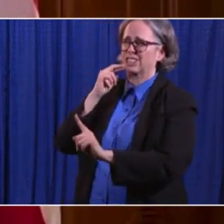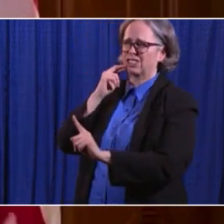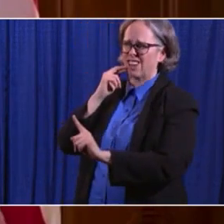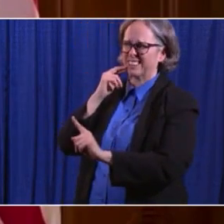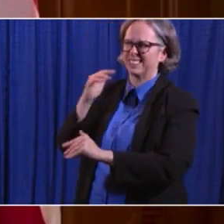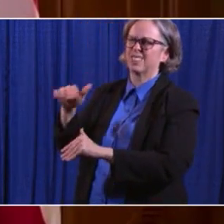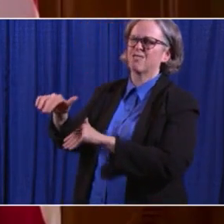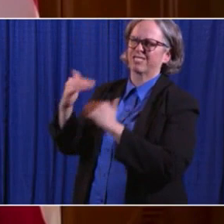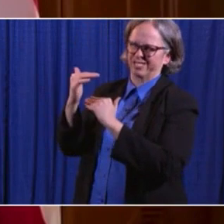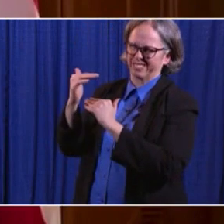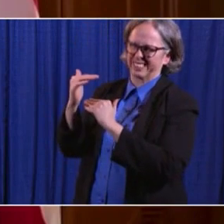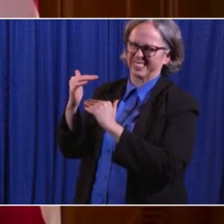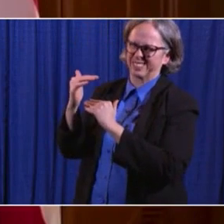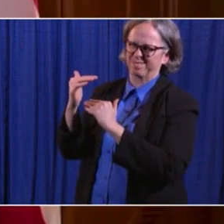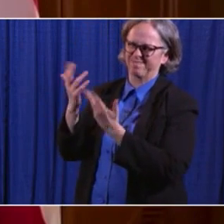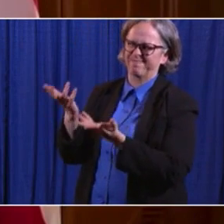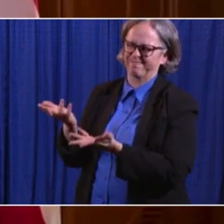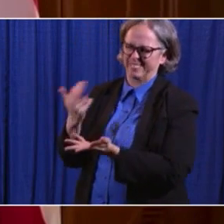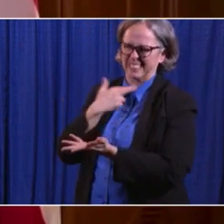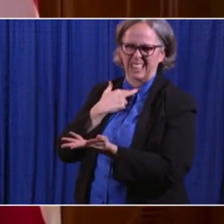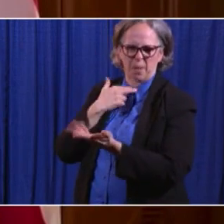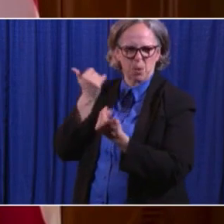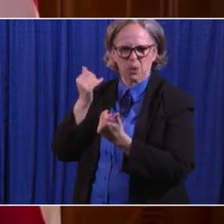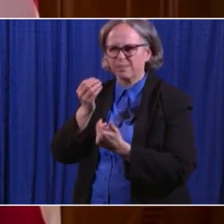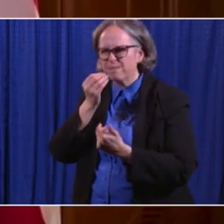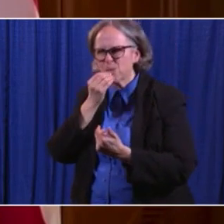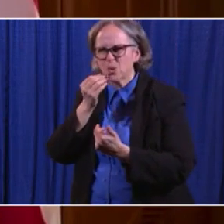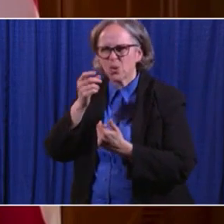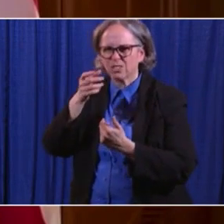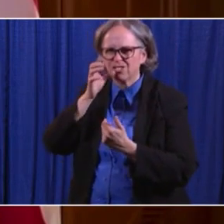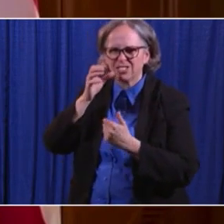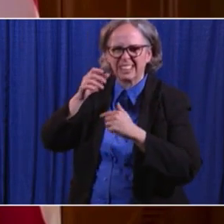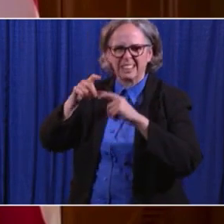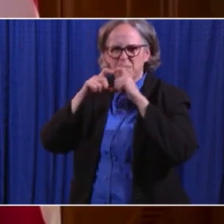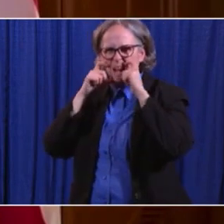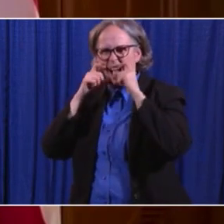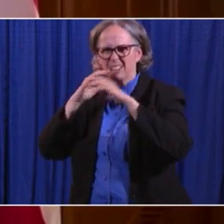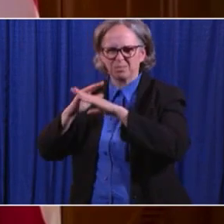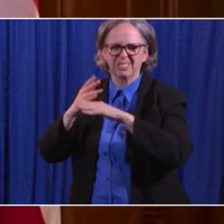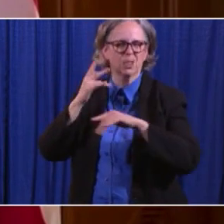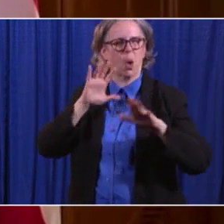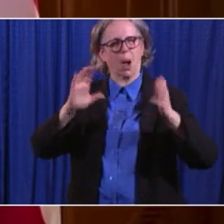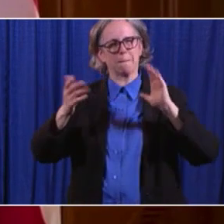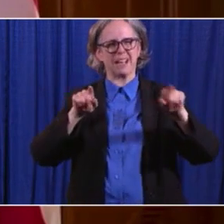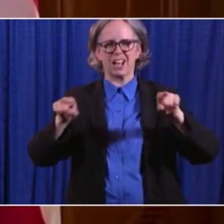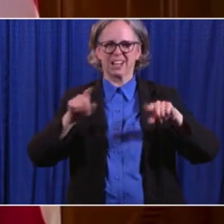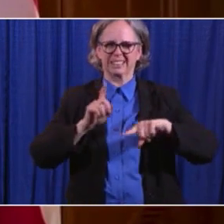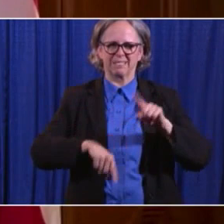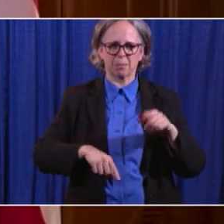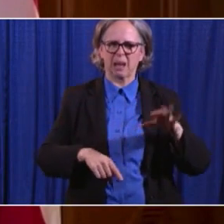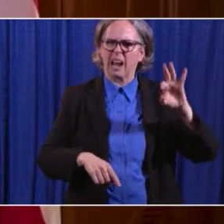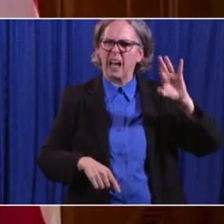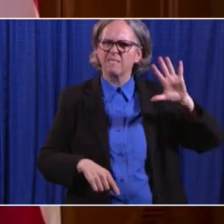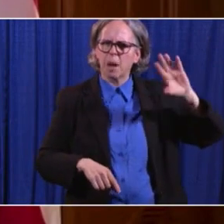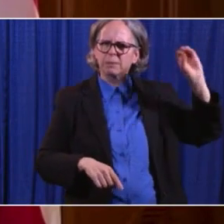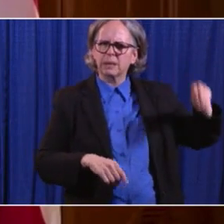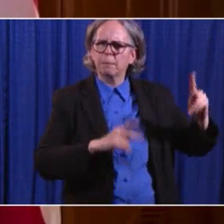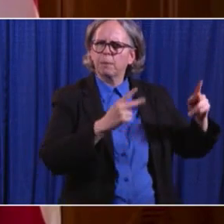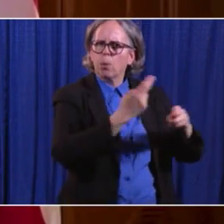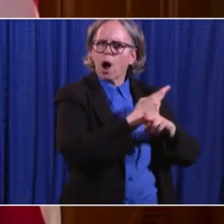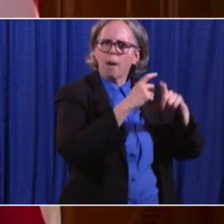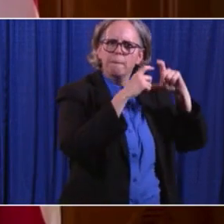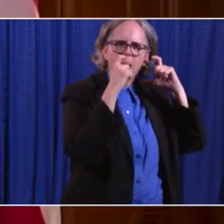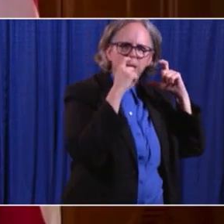see 90 to 95% of the people wearing a mask, and they don't have to, and they wear it all the time in